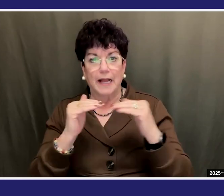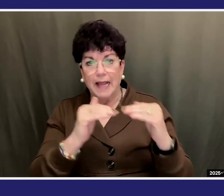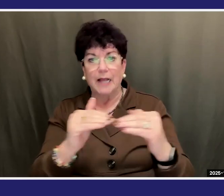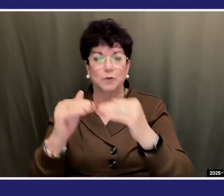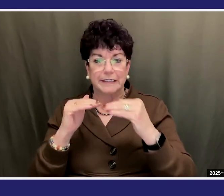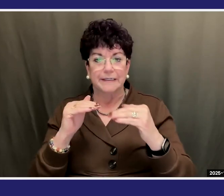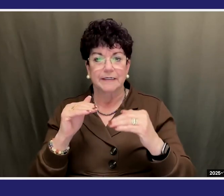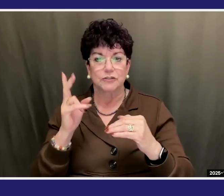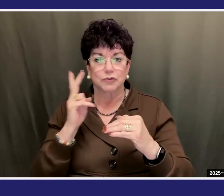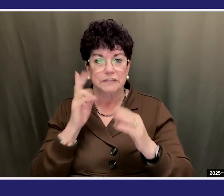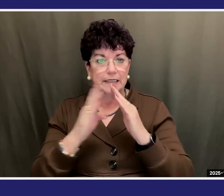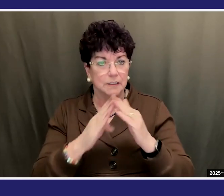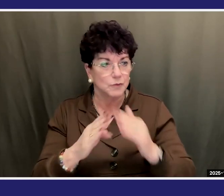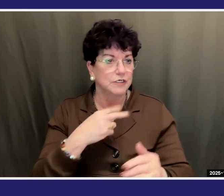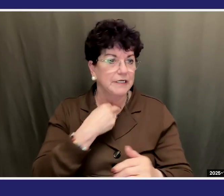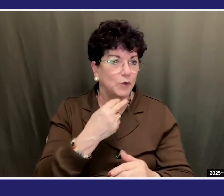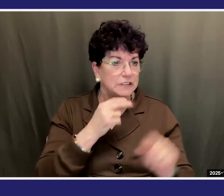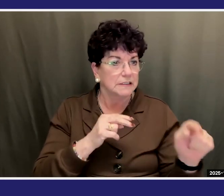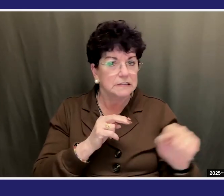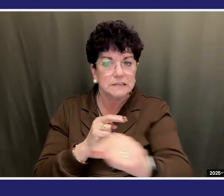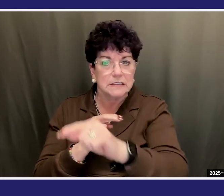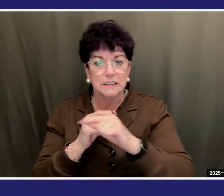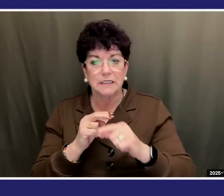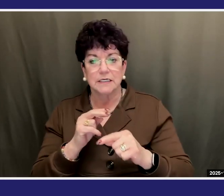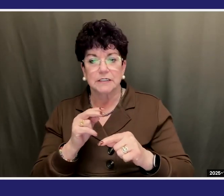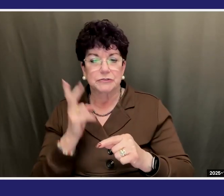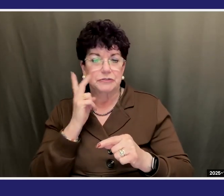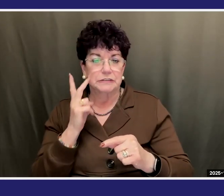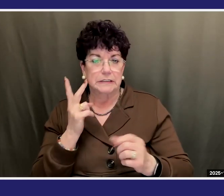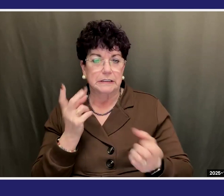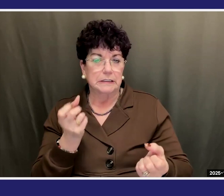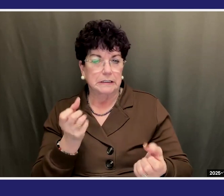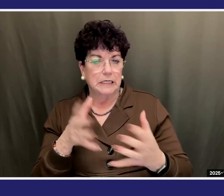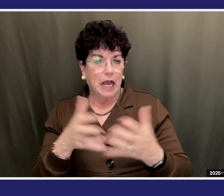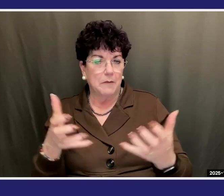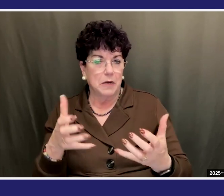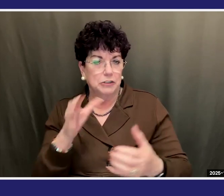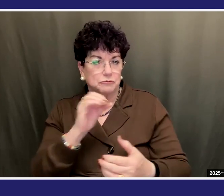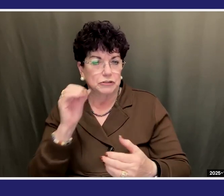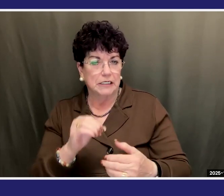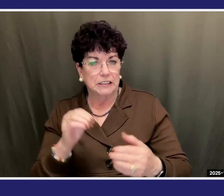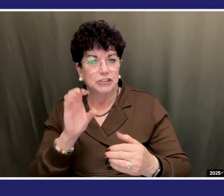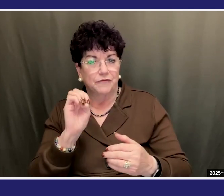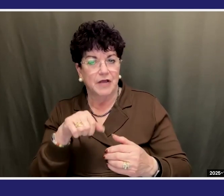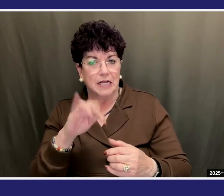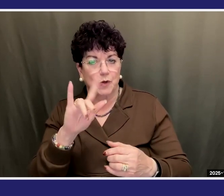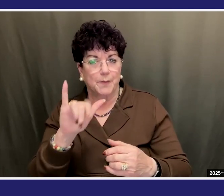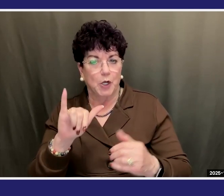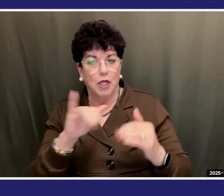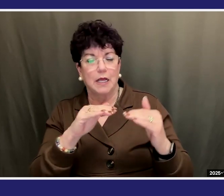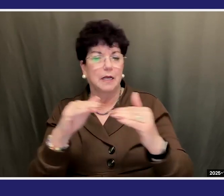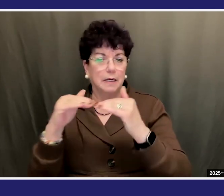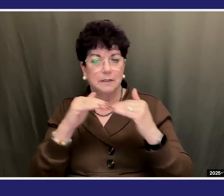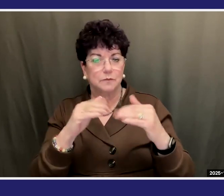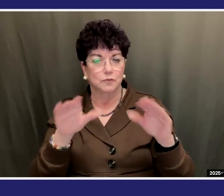look at community voices, to gauge the degrees to which equitable practices are in place? That's one piece. And then the other thing I'd